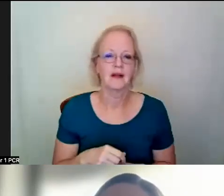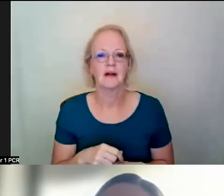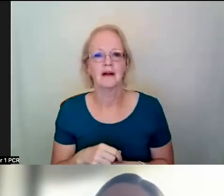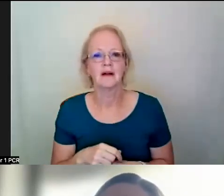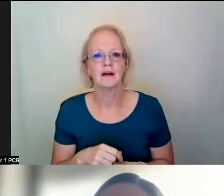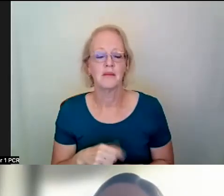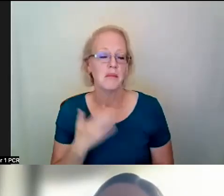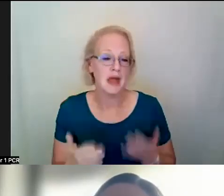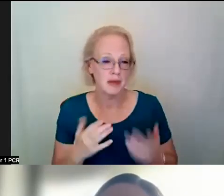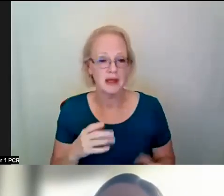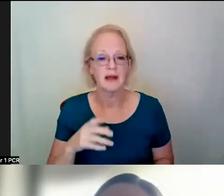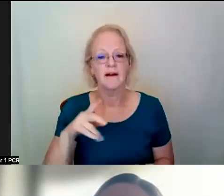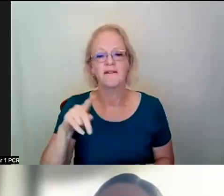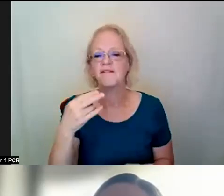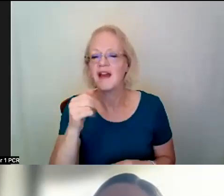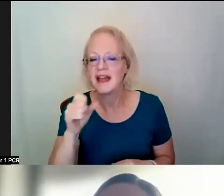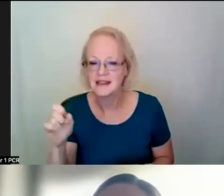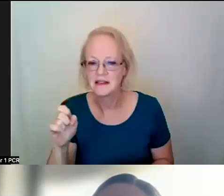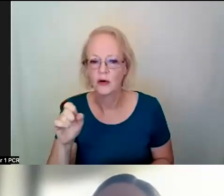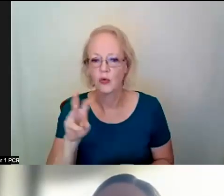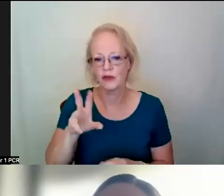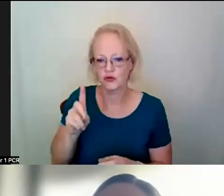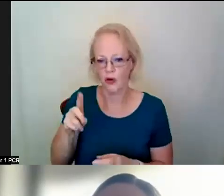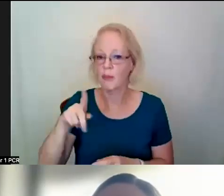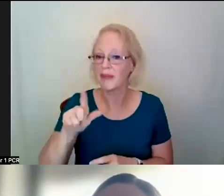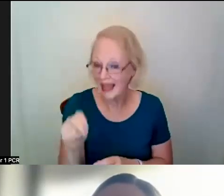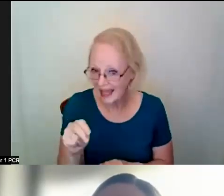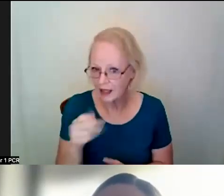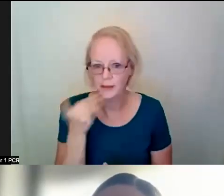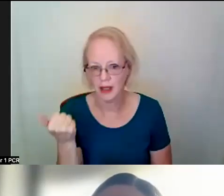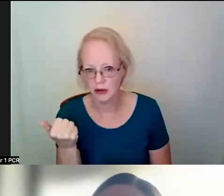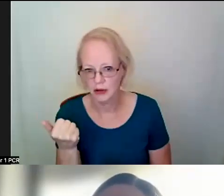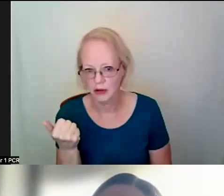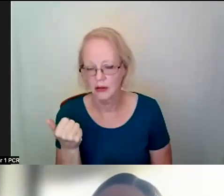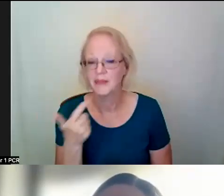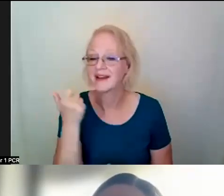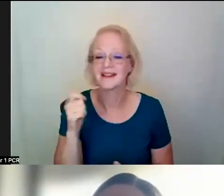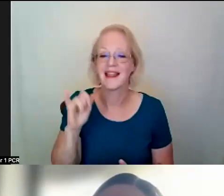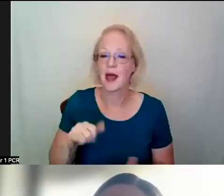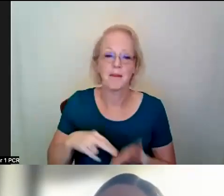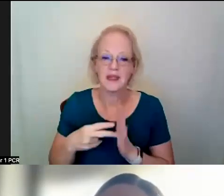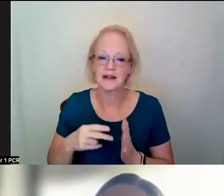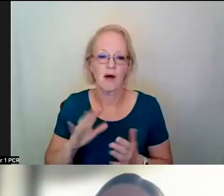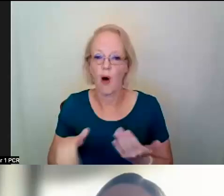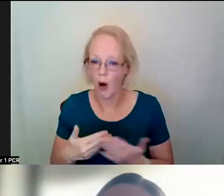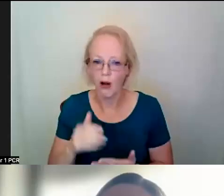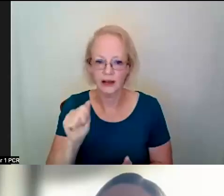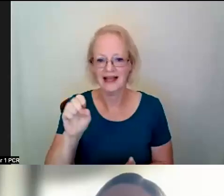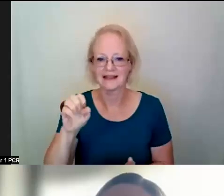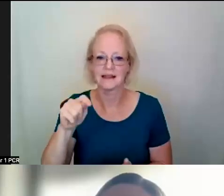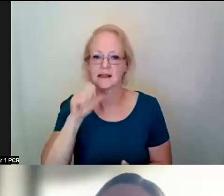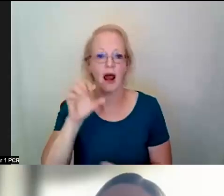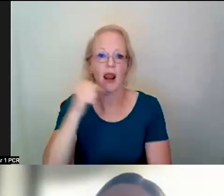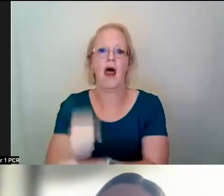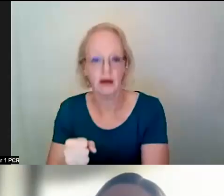like a phased withdrawal plan, because all their assets are not locked up in perpetuity, might be a better choice. But